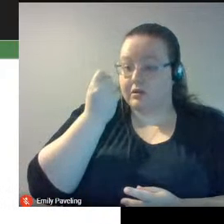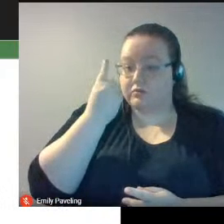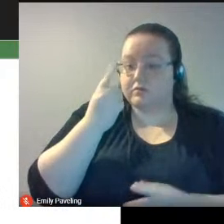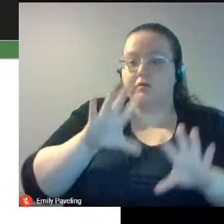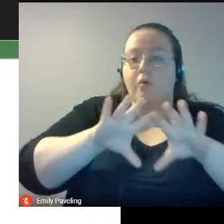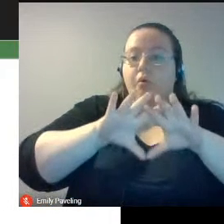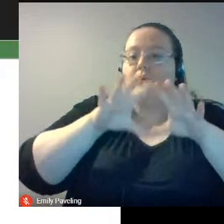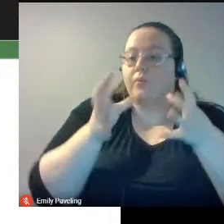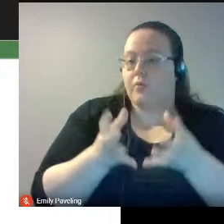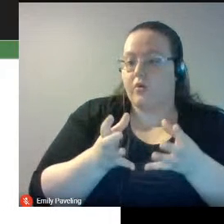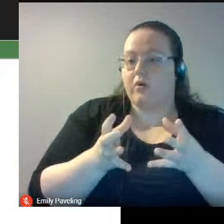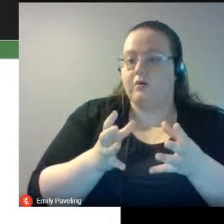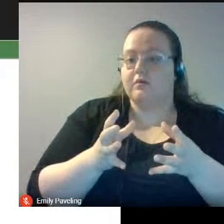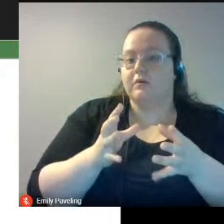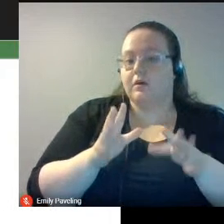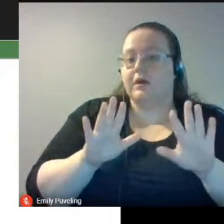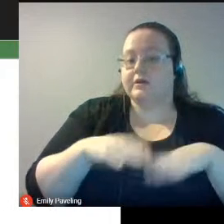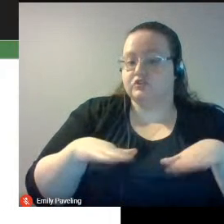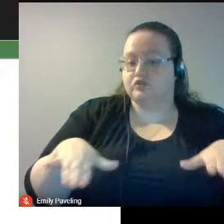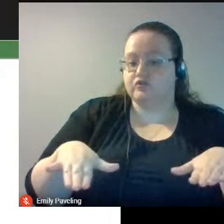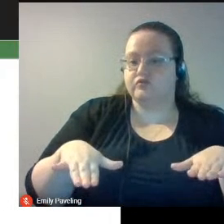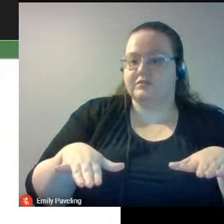overall.